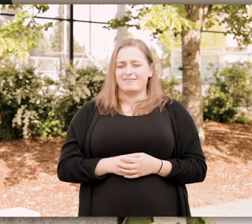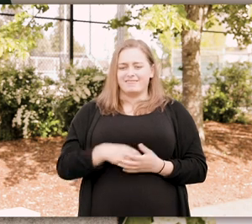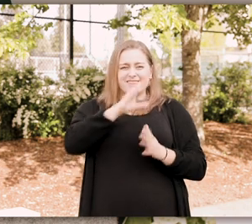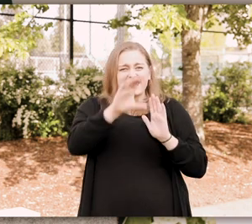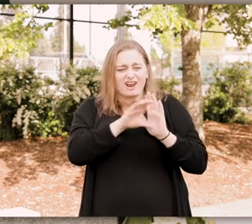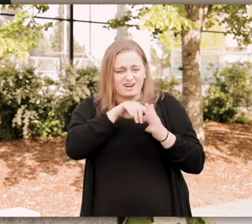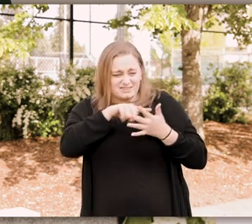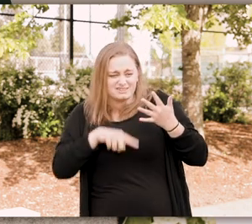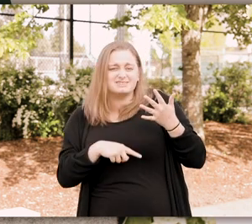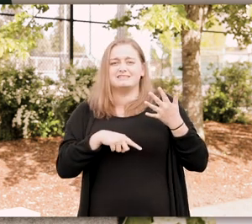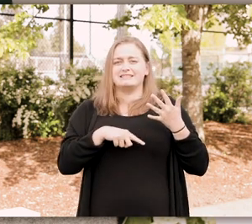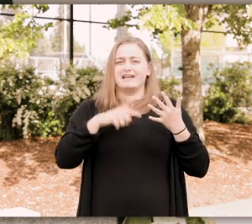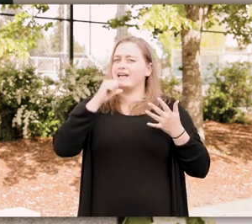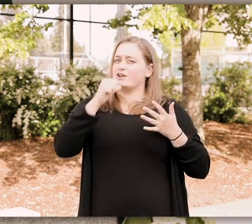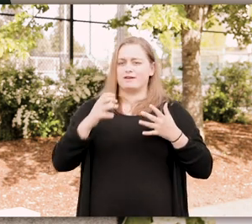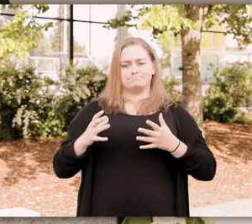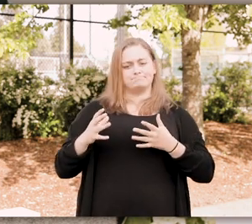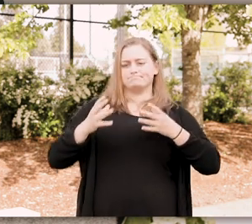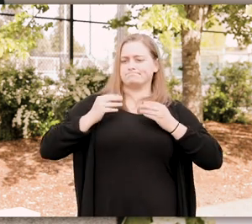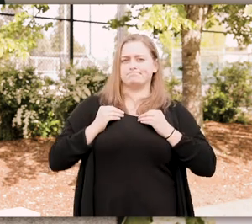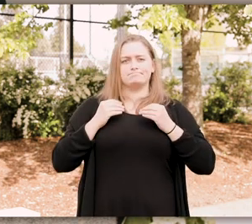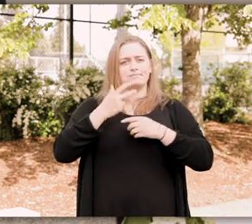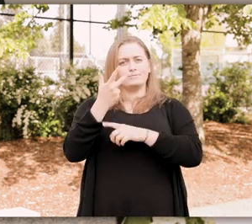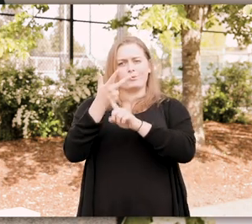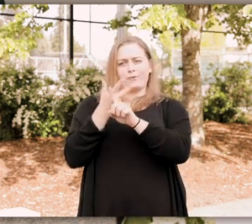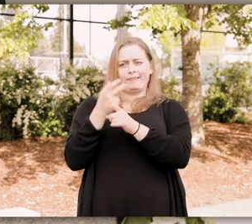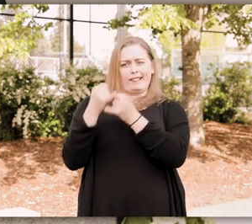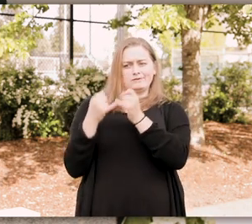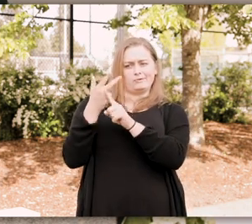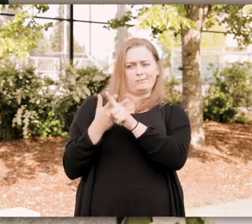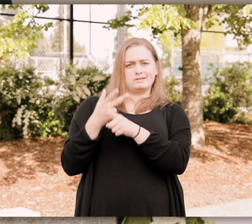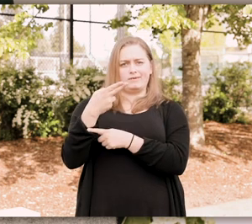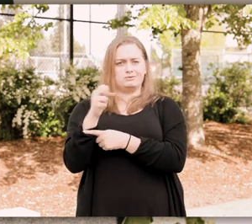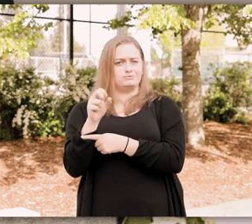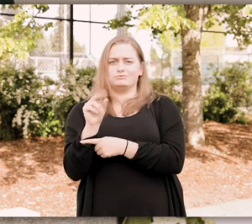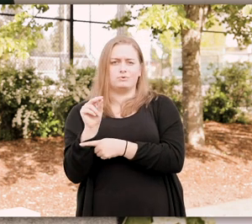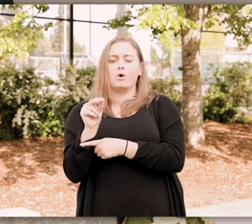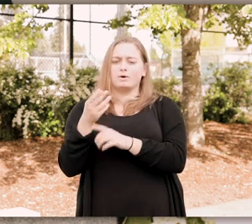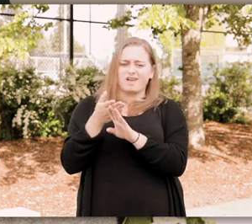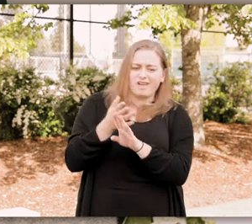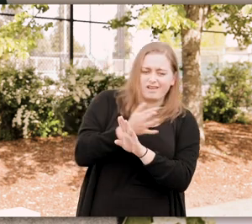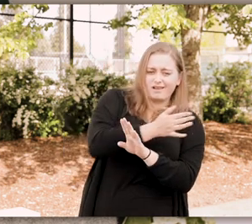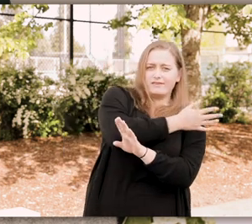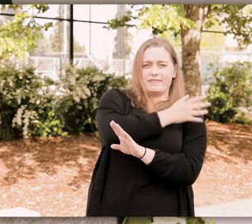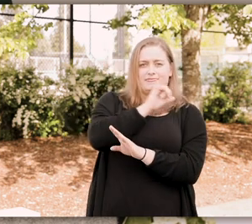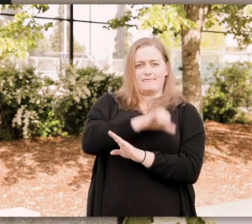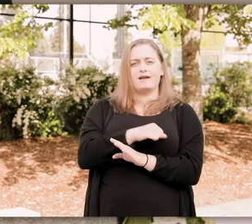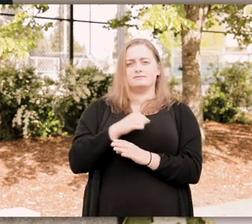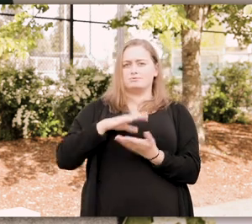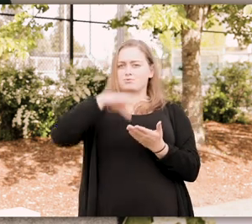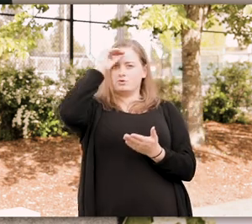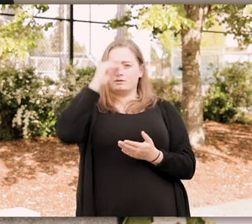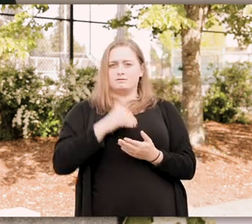high school. They developed over the days, weeks, months, and years long before today. A year cut short does not erase